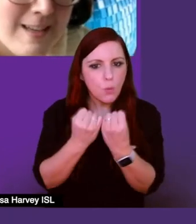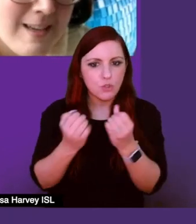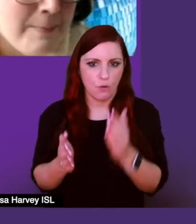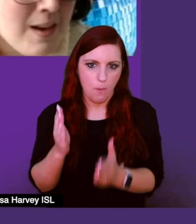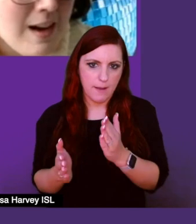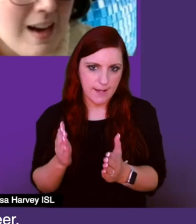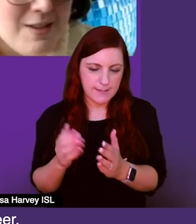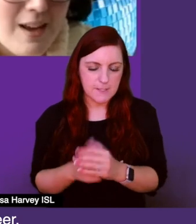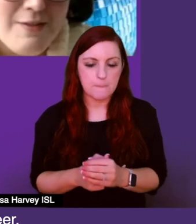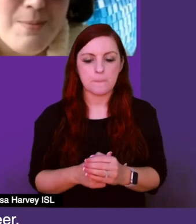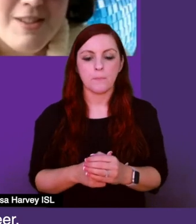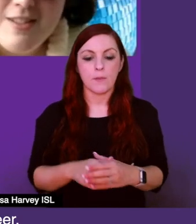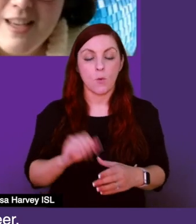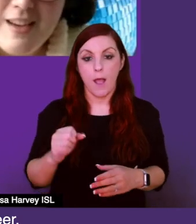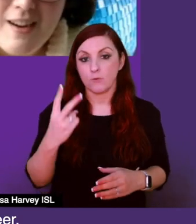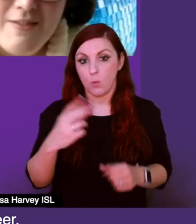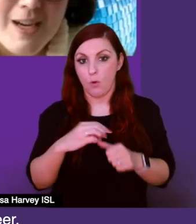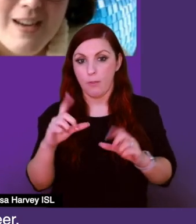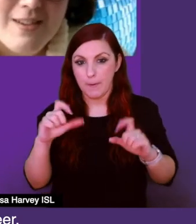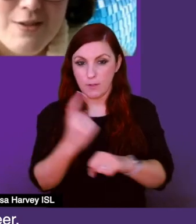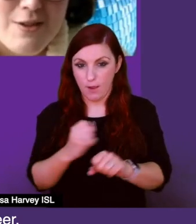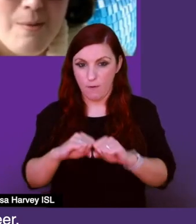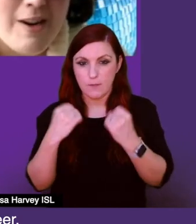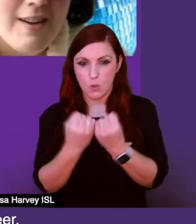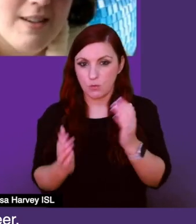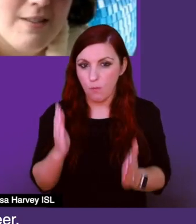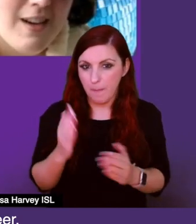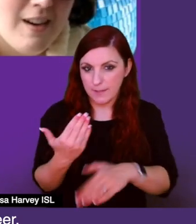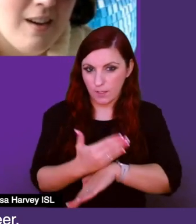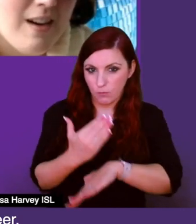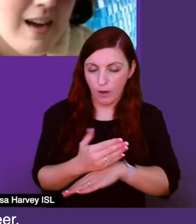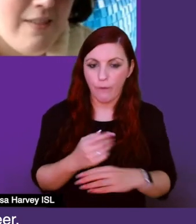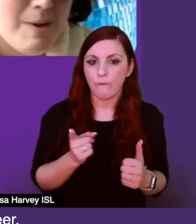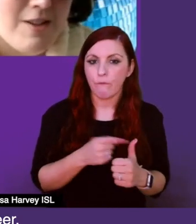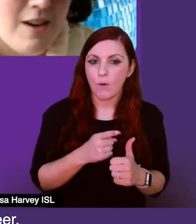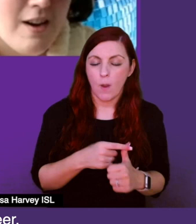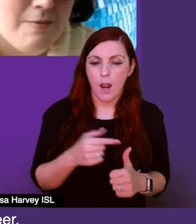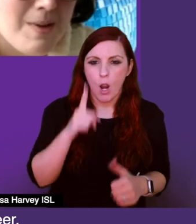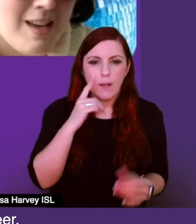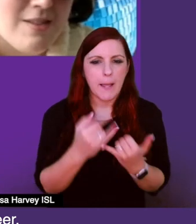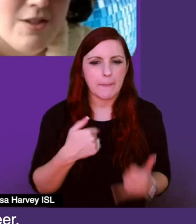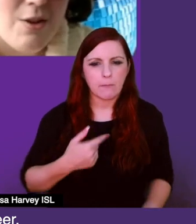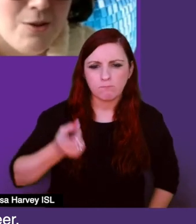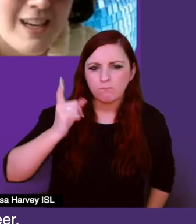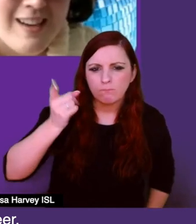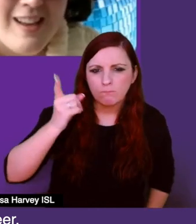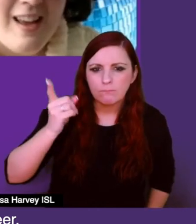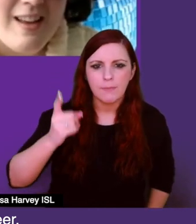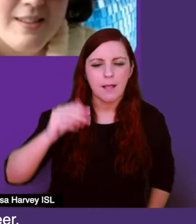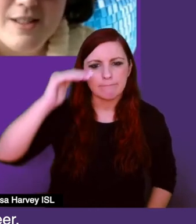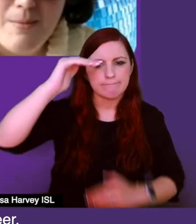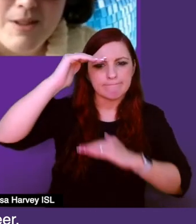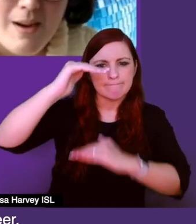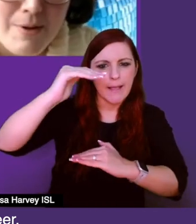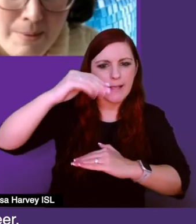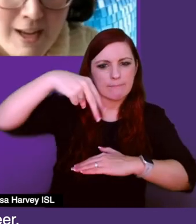robotics. So I have two pictures here of my social robotics career. I have a picture of me scolding a